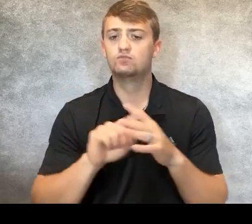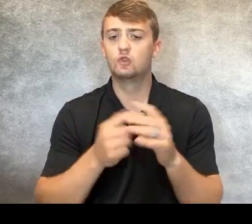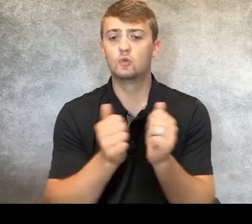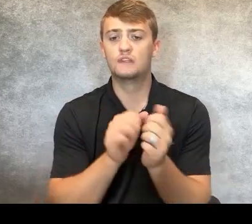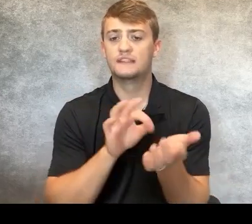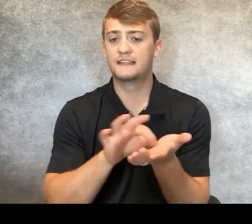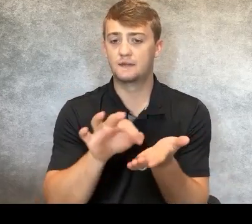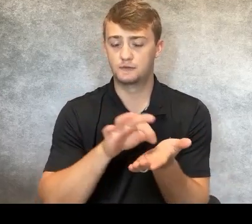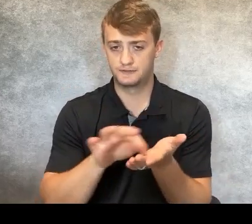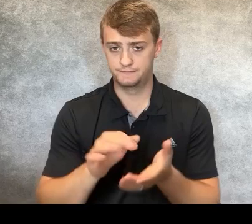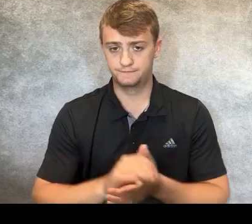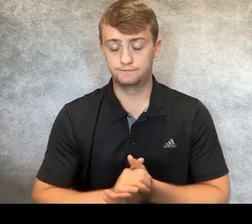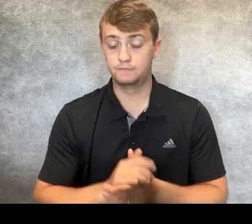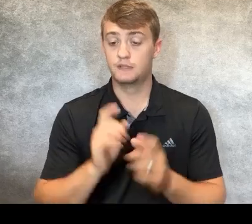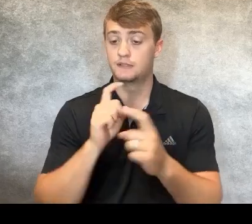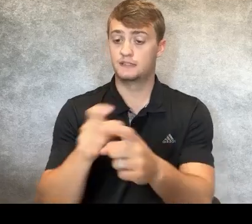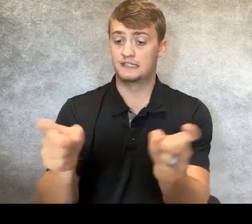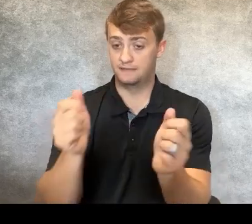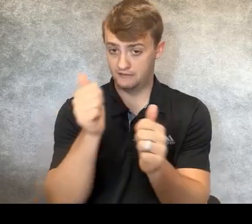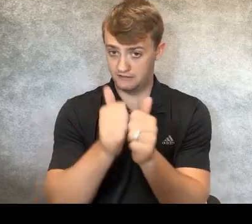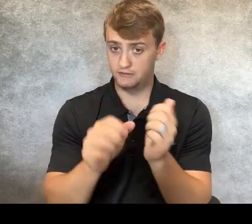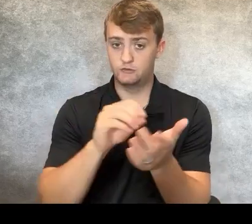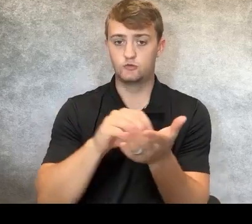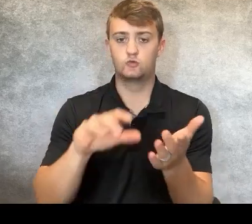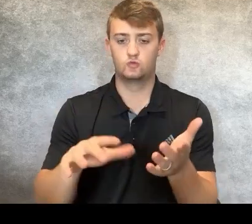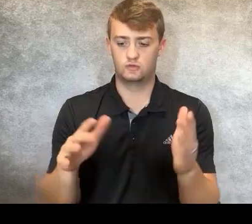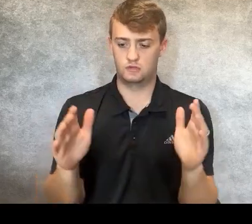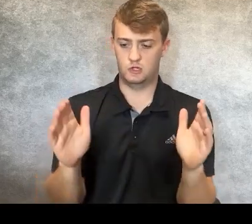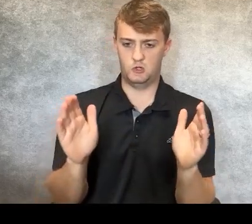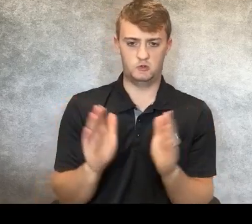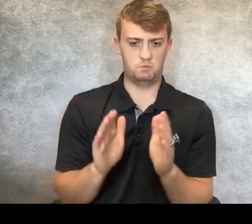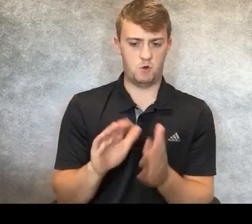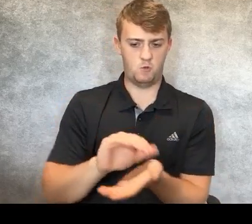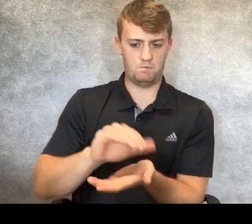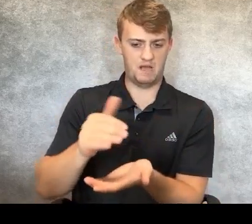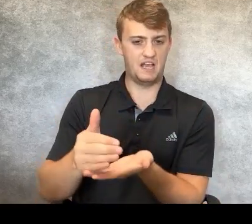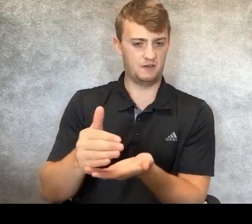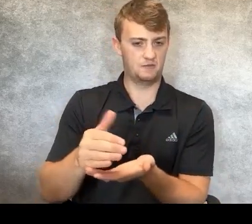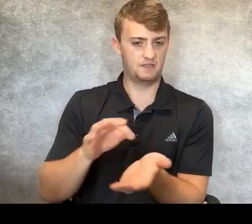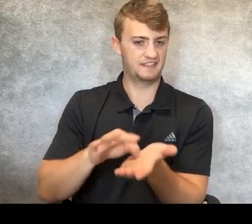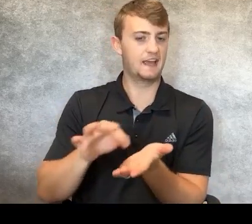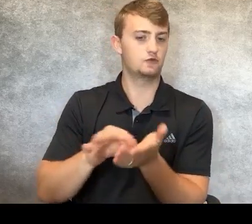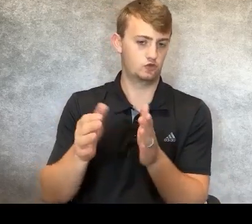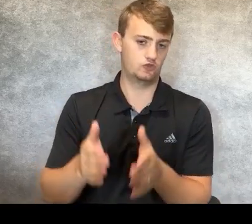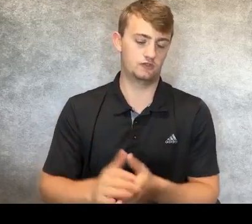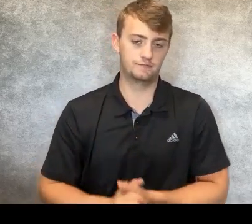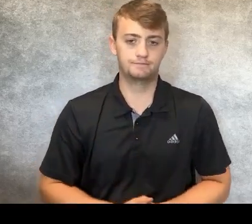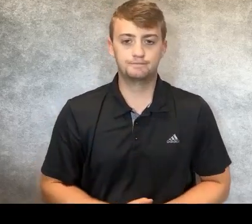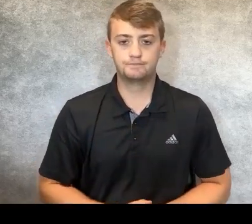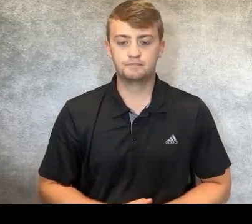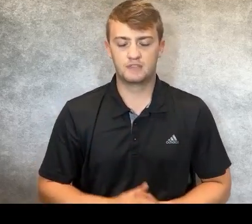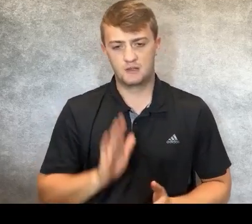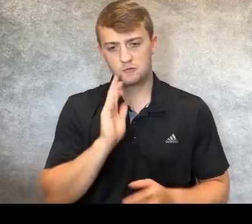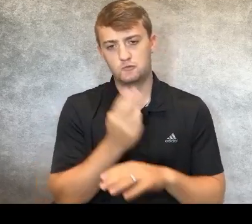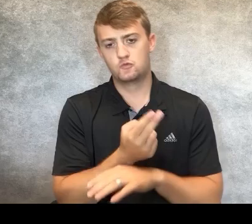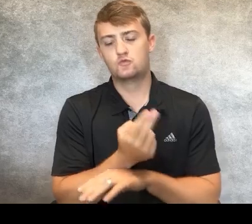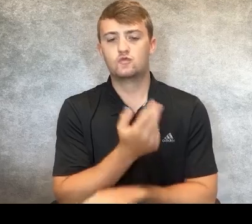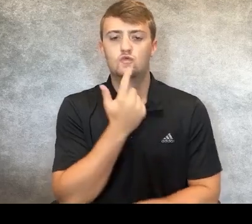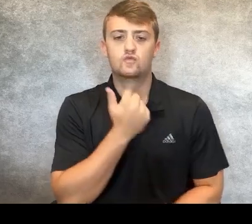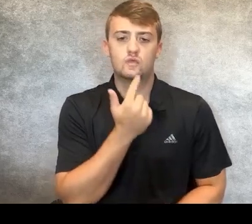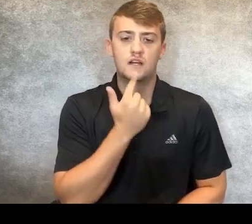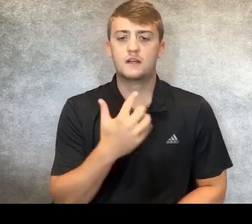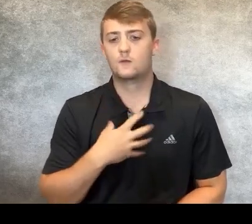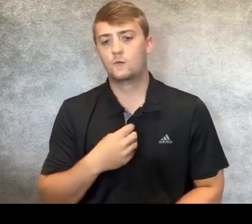Let's start with counting. Give each student a small pile of counters. I'm going to use these red and